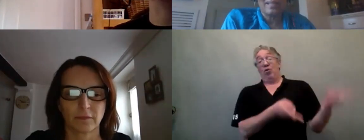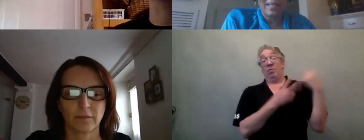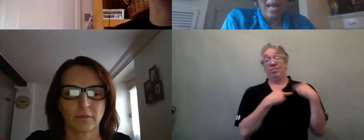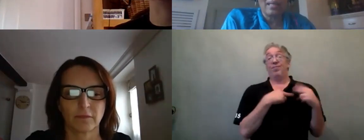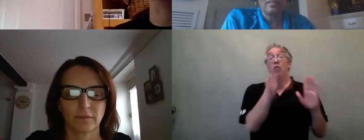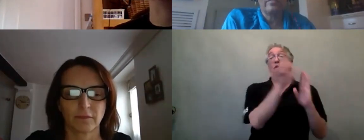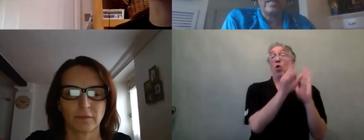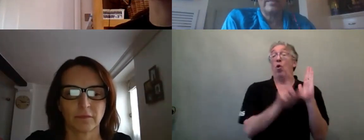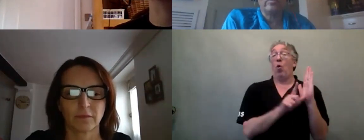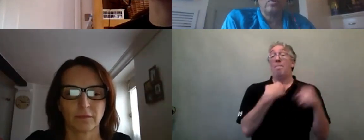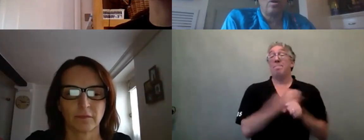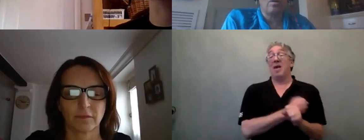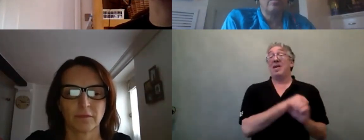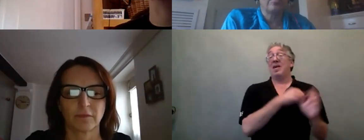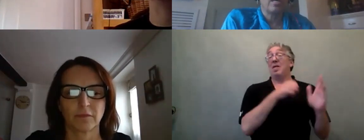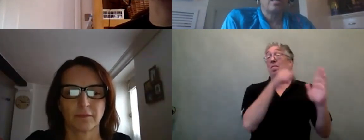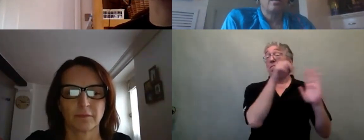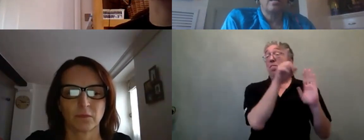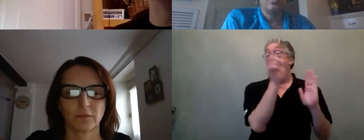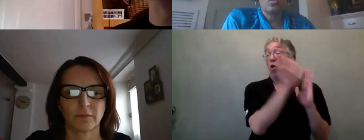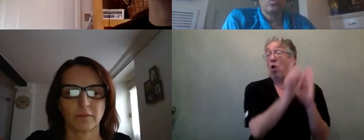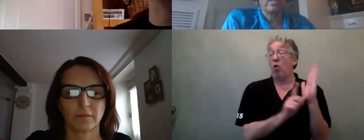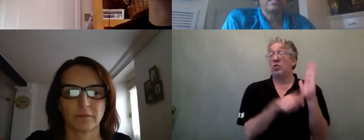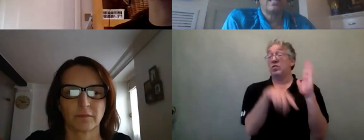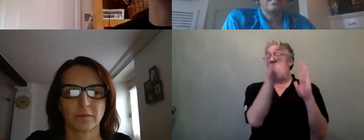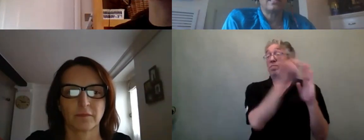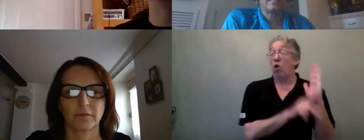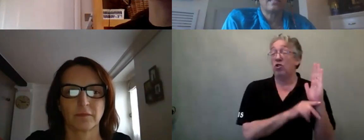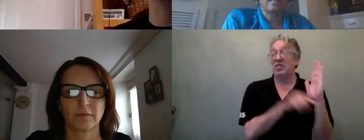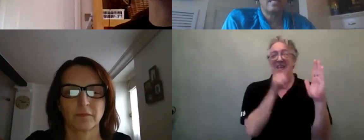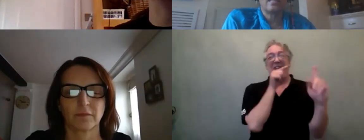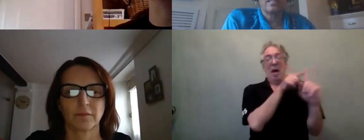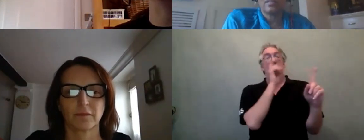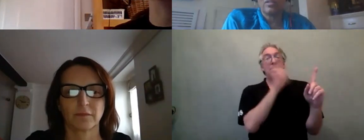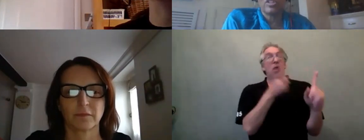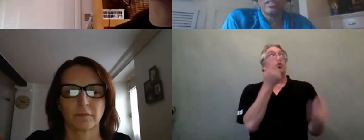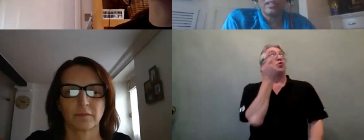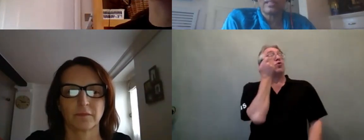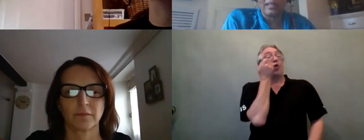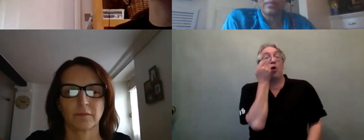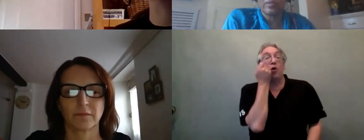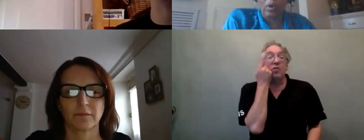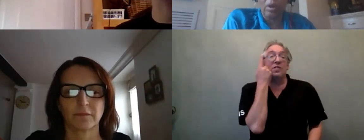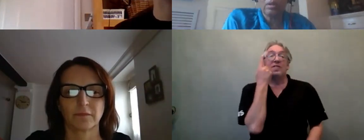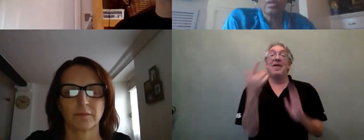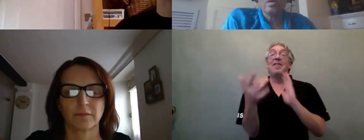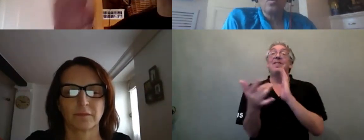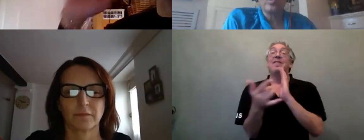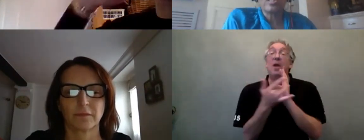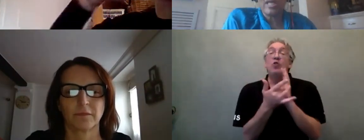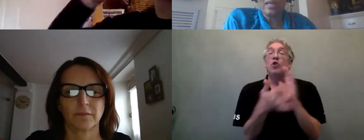policymakers understand the value of ensuring that technology is accessible to